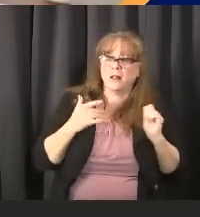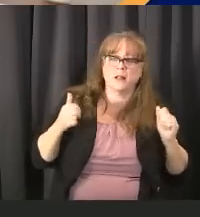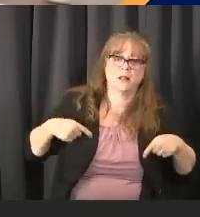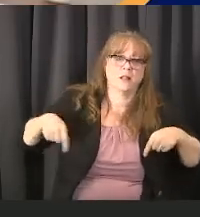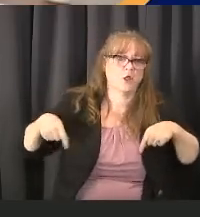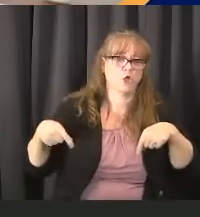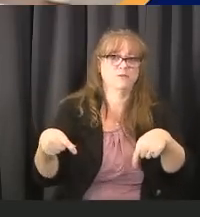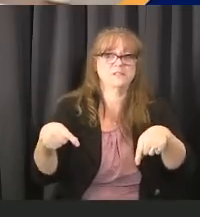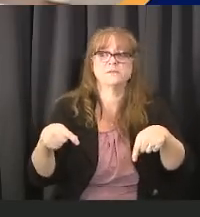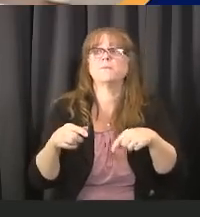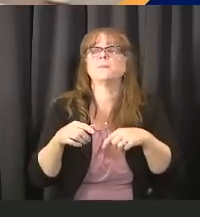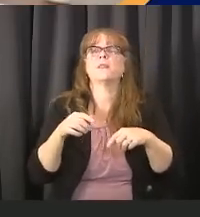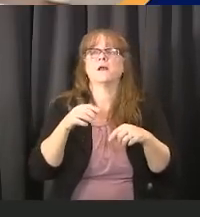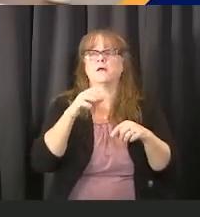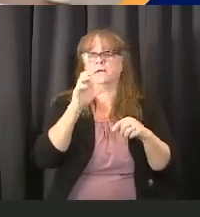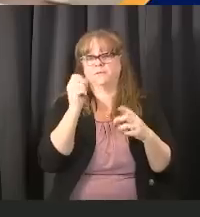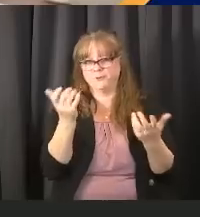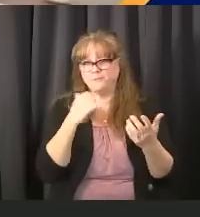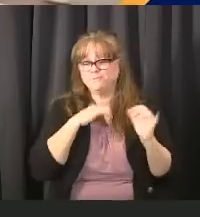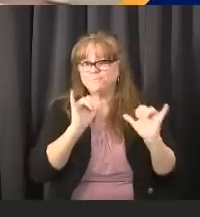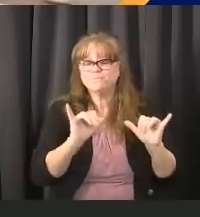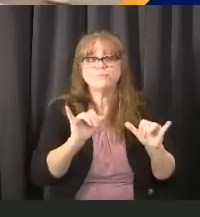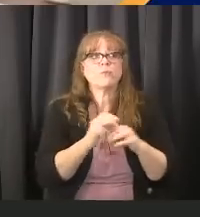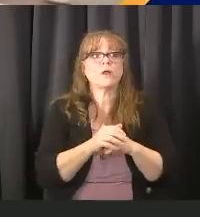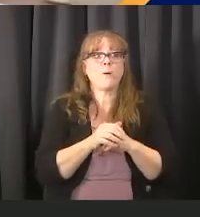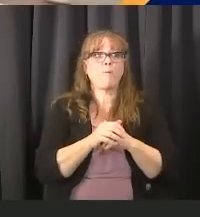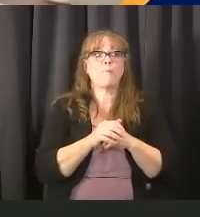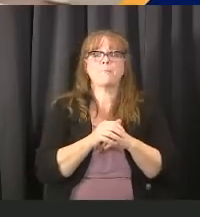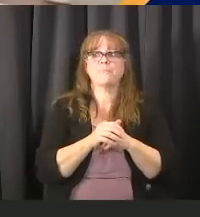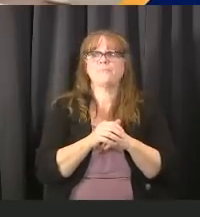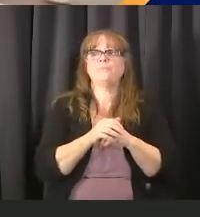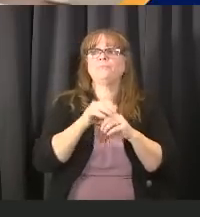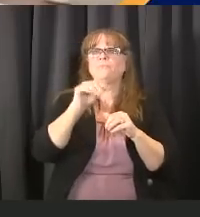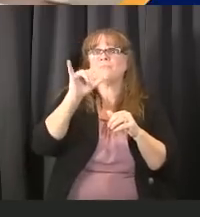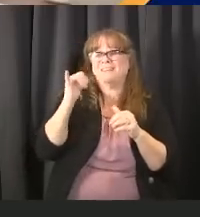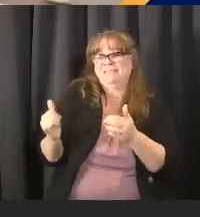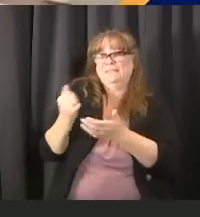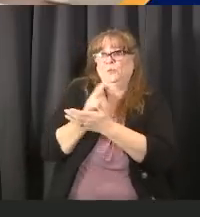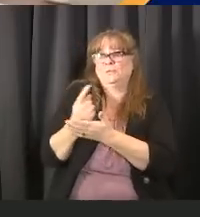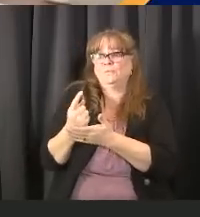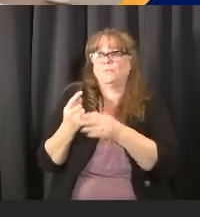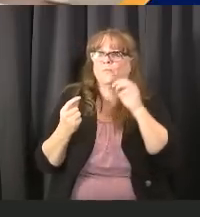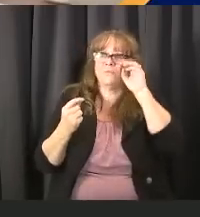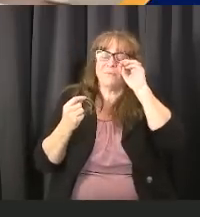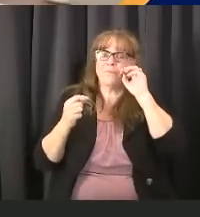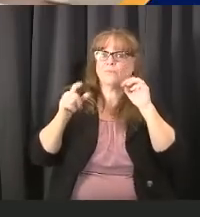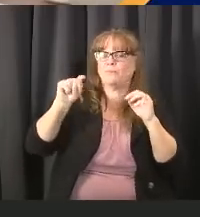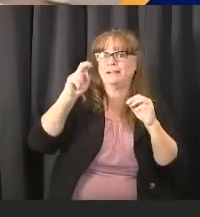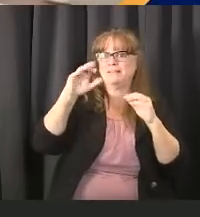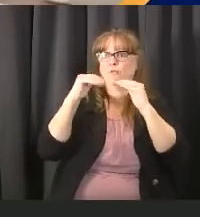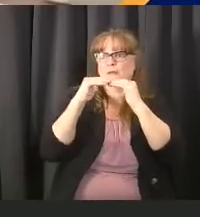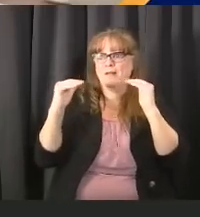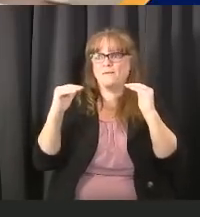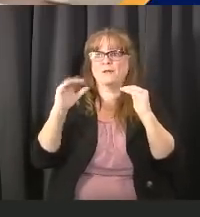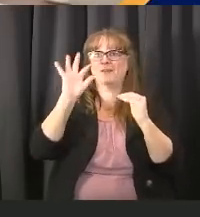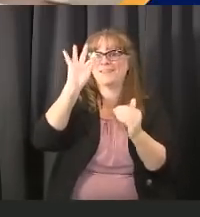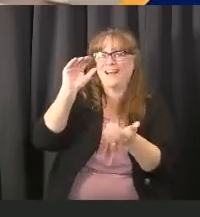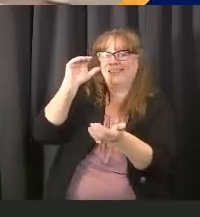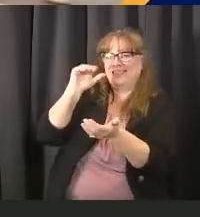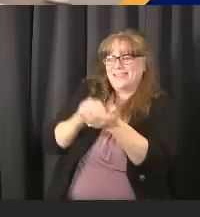to administer at Centura vaccines to 9,360 individuals. In 2 weeks, we'll be